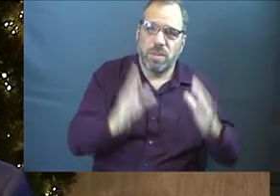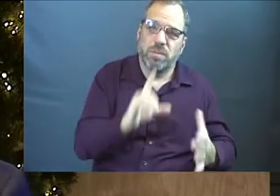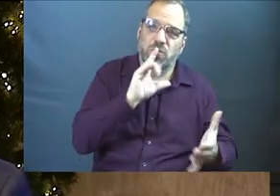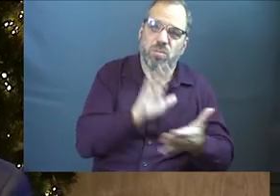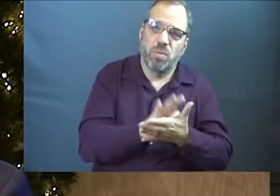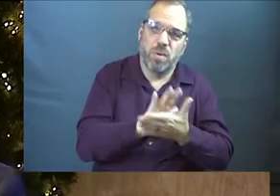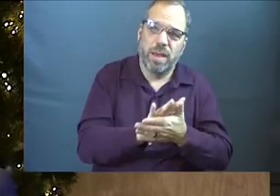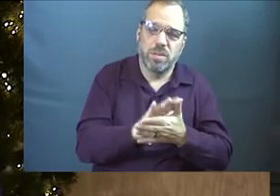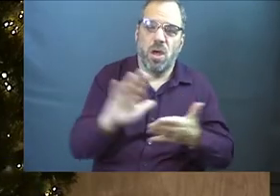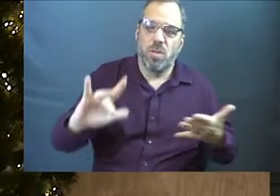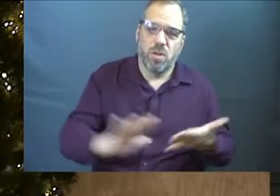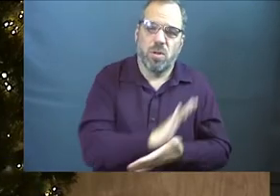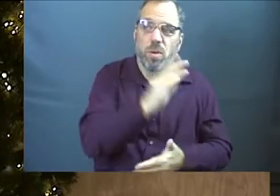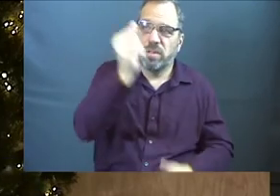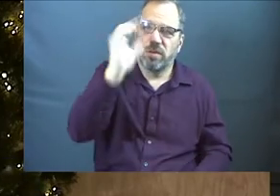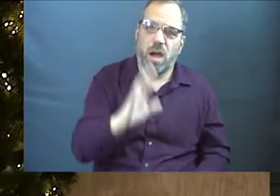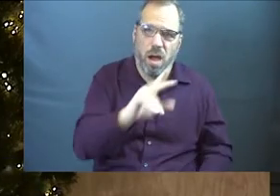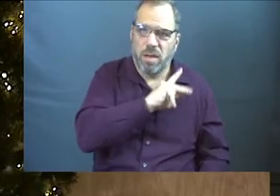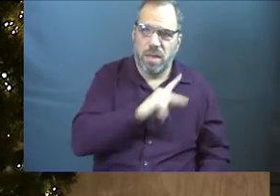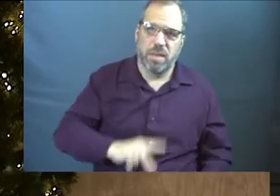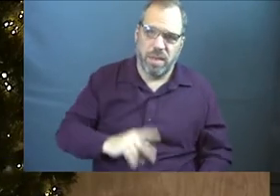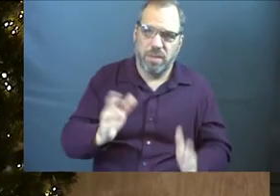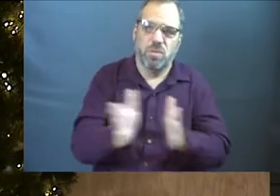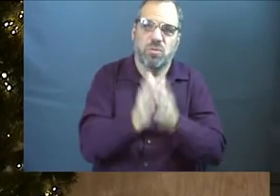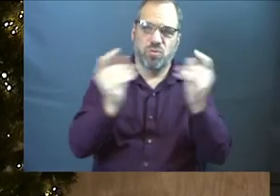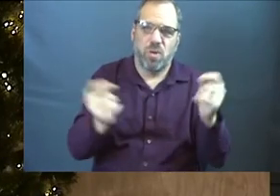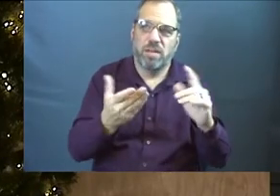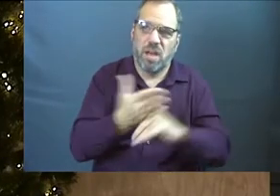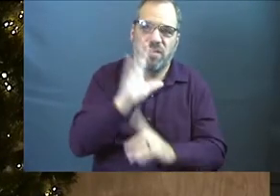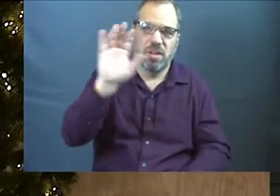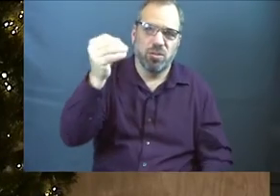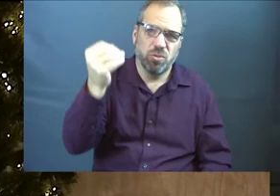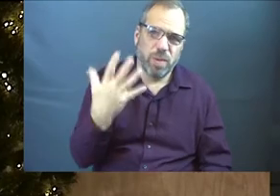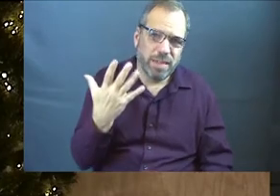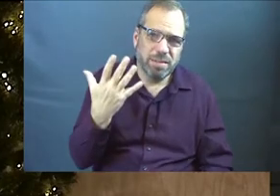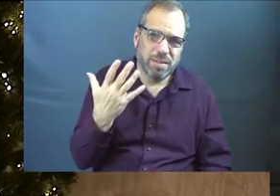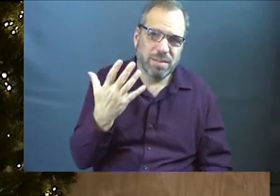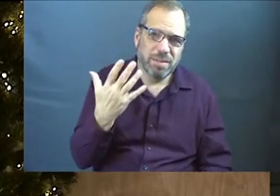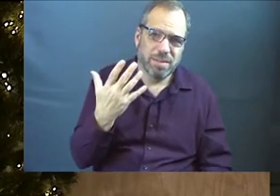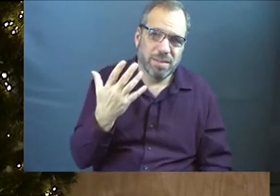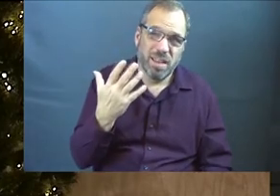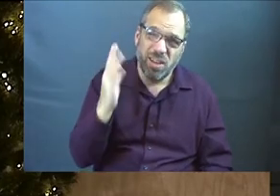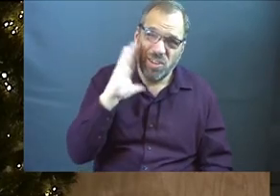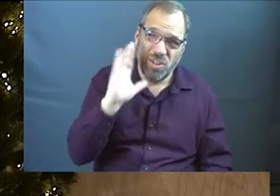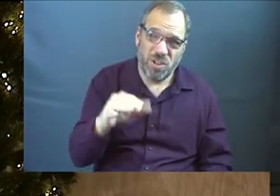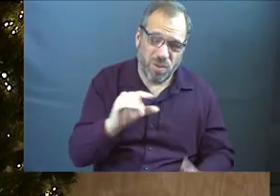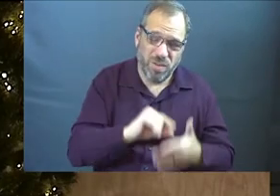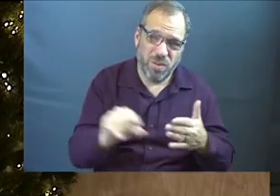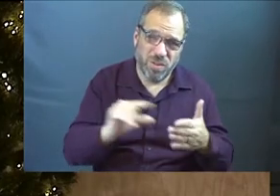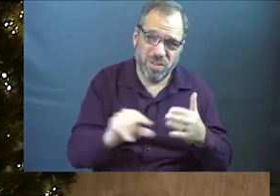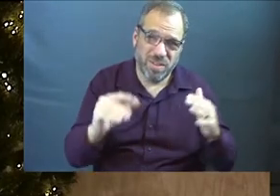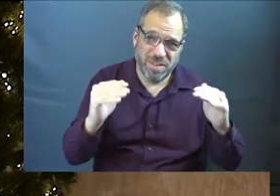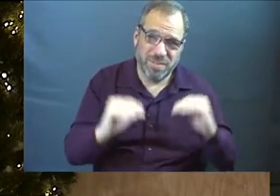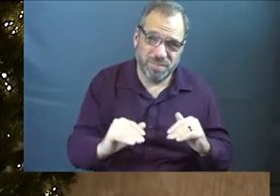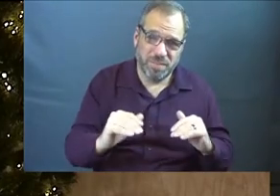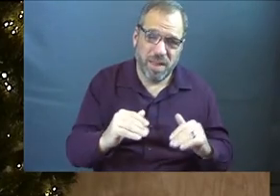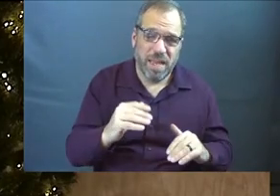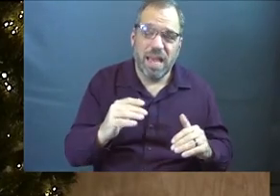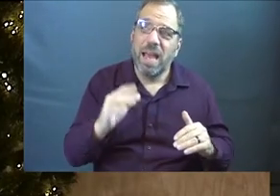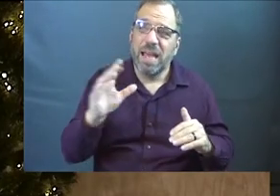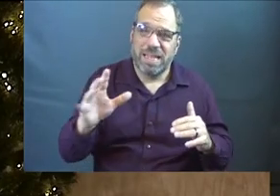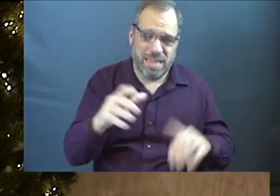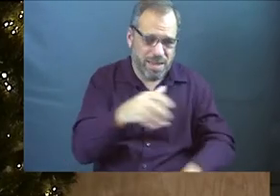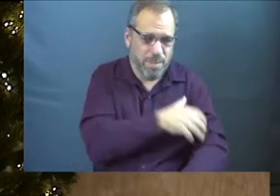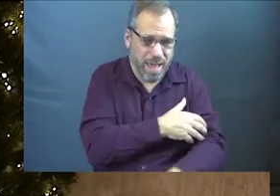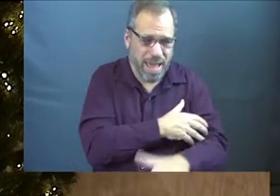praise, the glories of my God and King, the triumphs of his grace. Do you know what the next verse is? He breaks